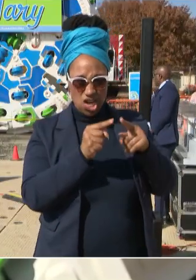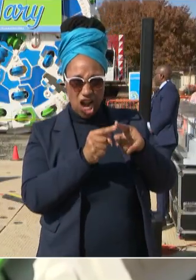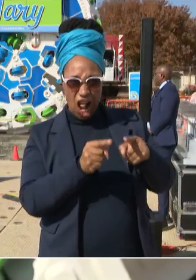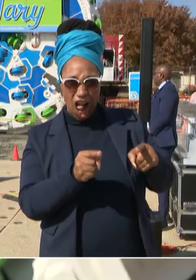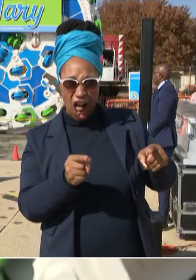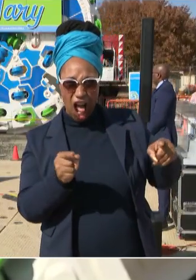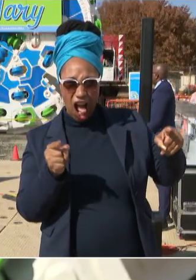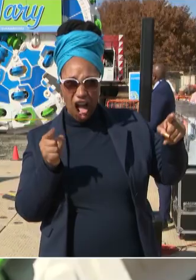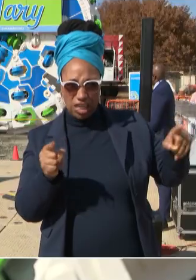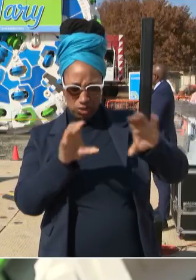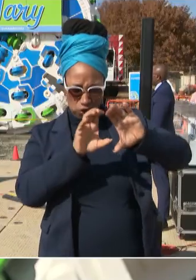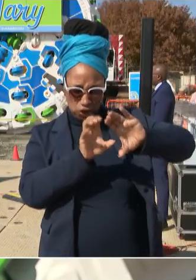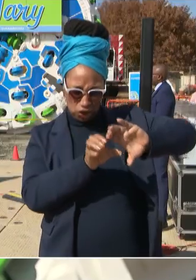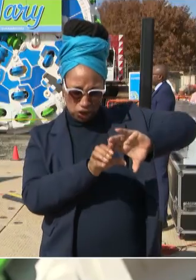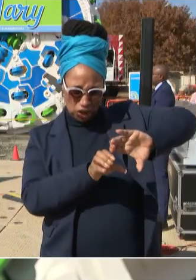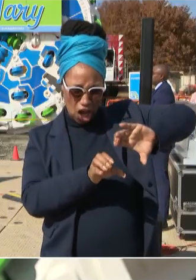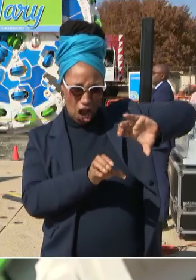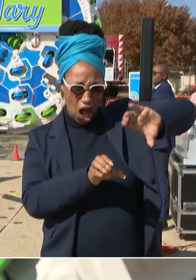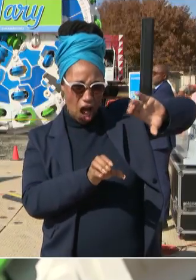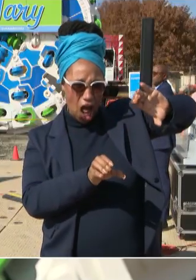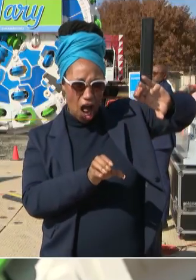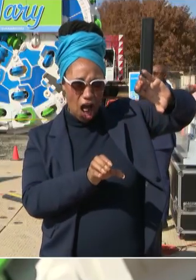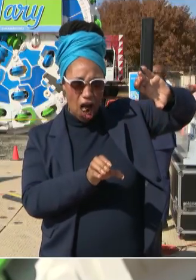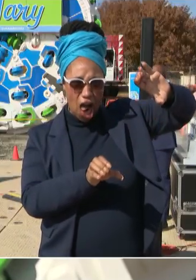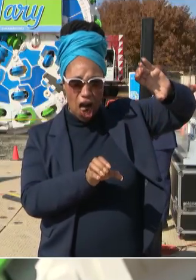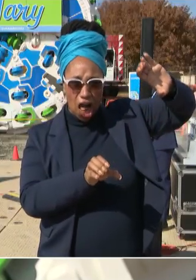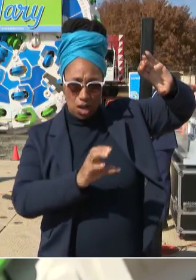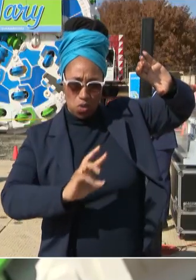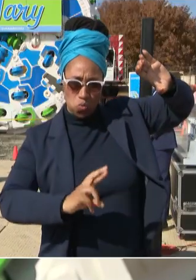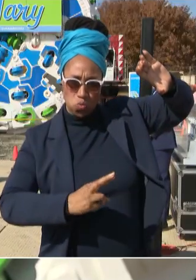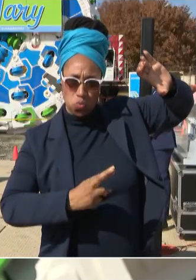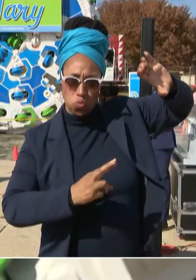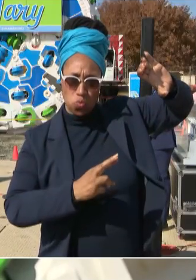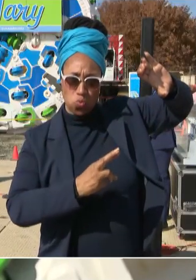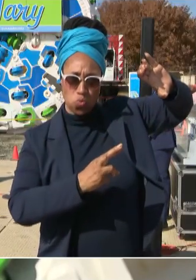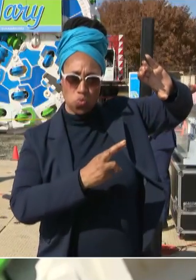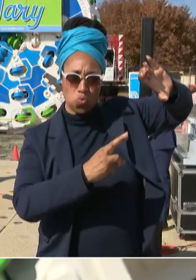installed power of about 4,700 horsepower.